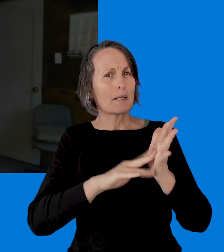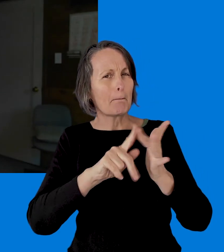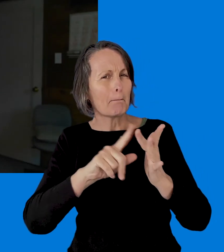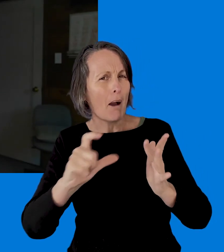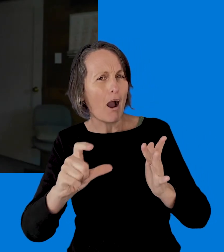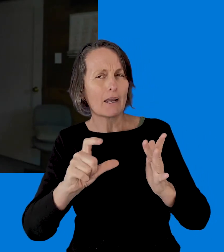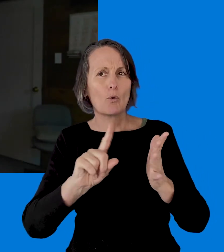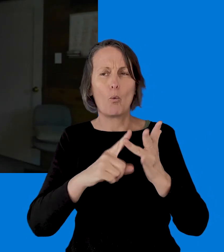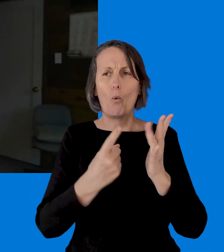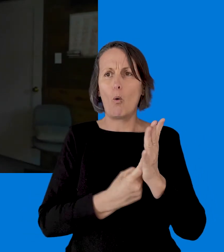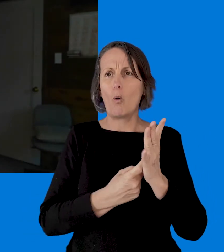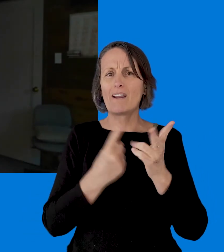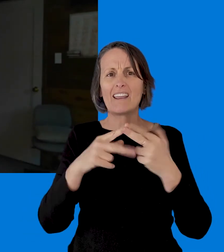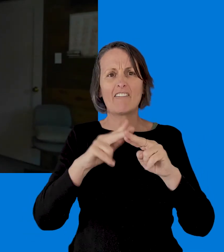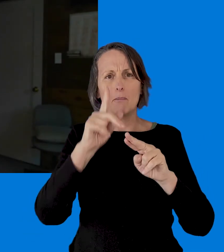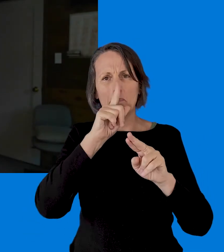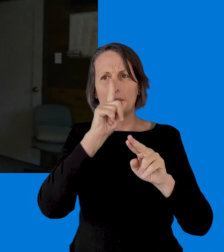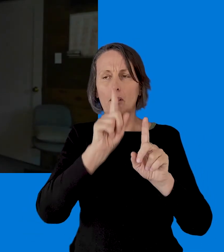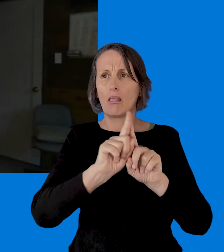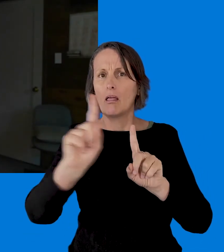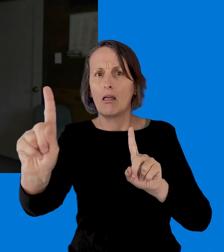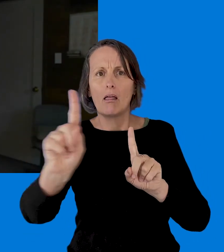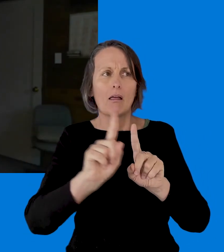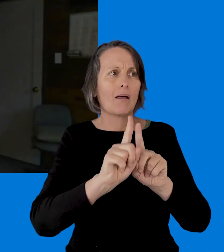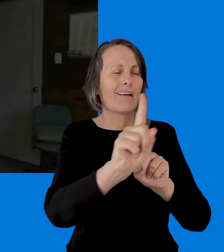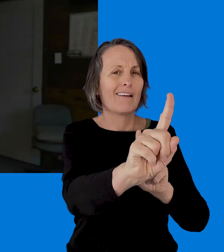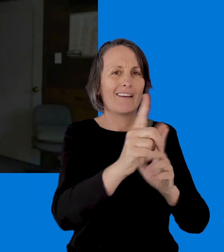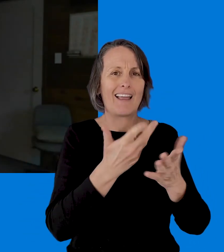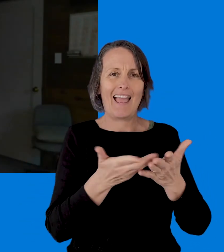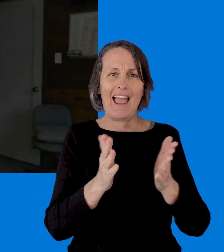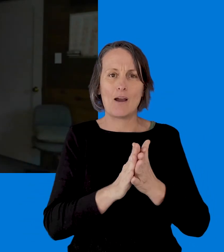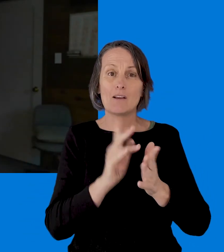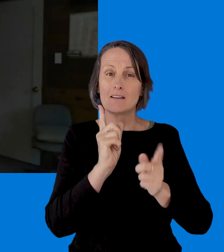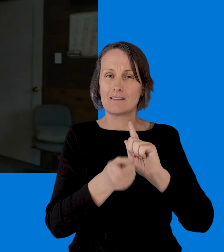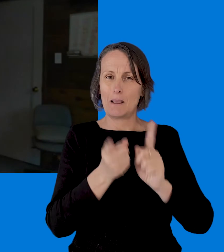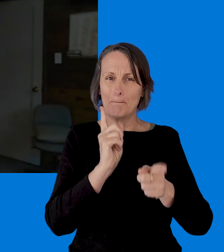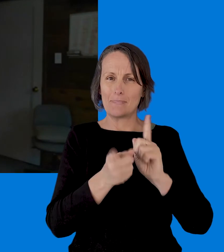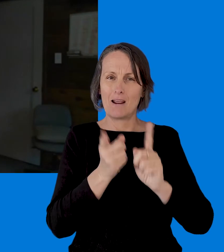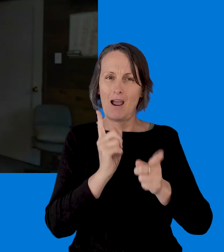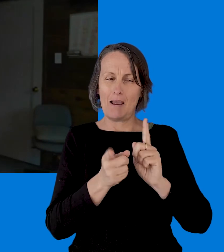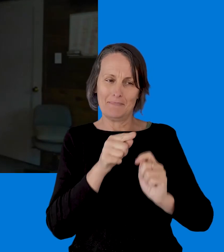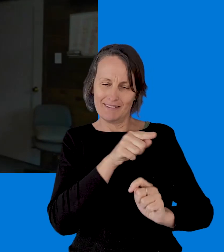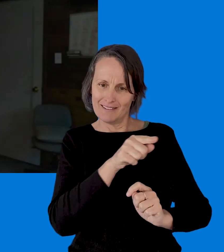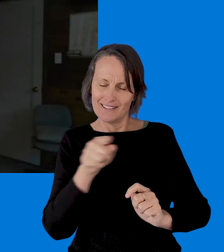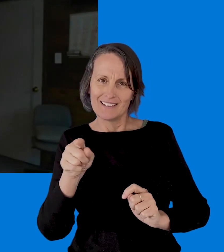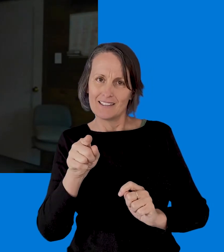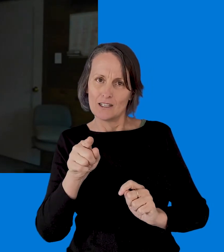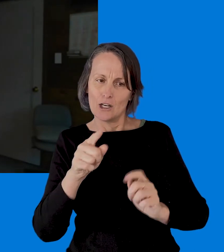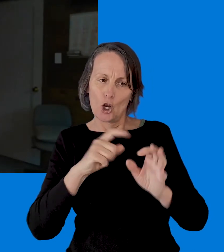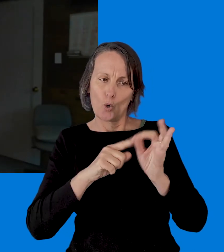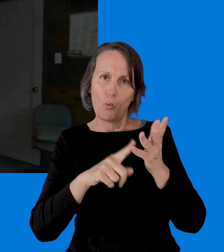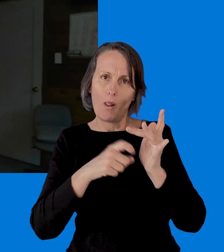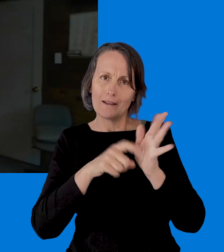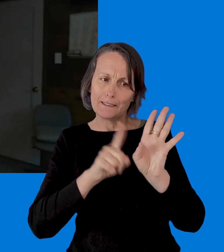the end of each sentence. Yeah, that's a great question.